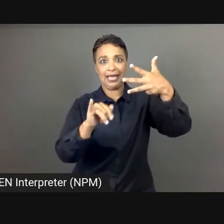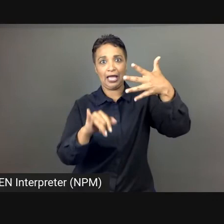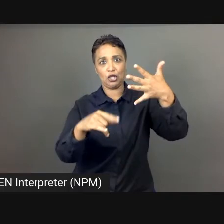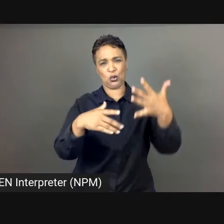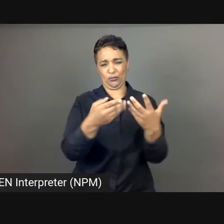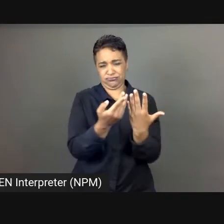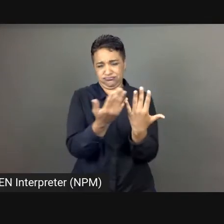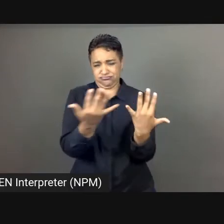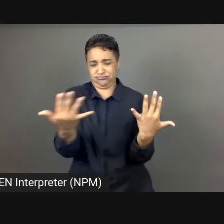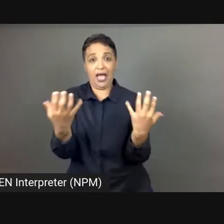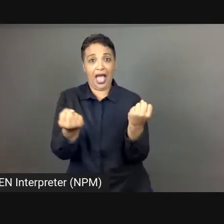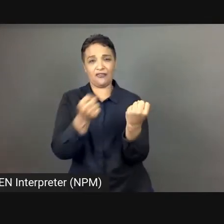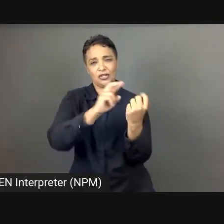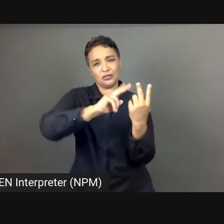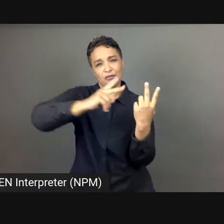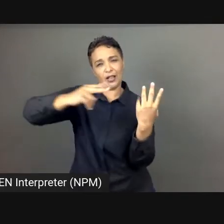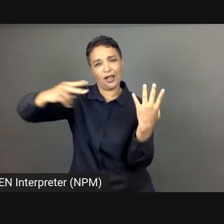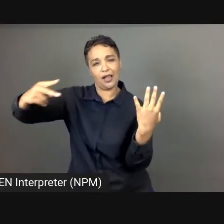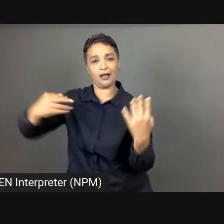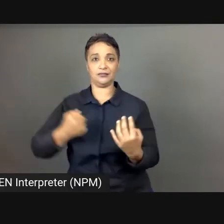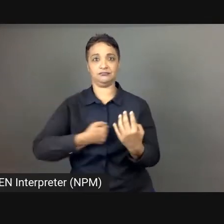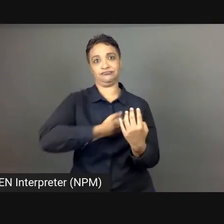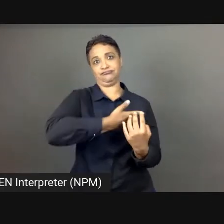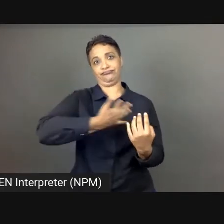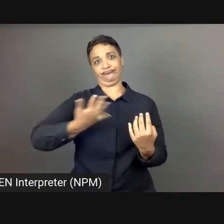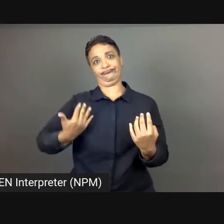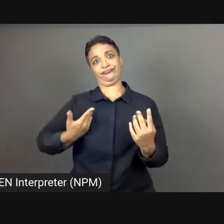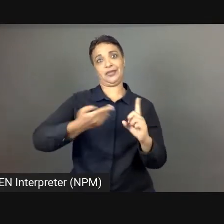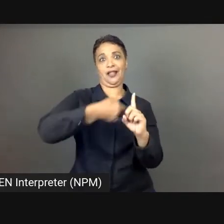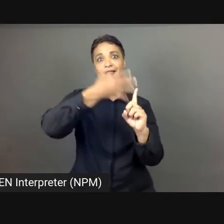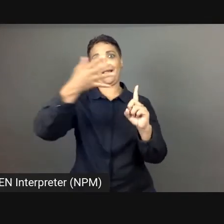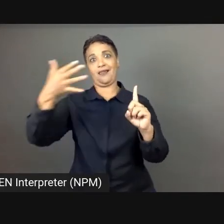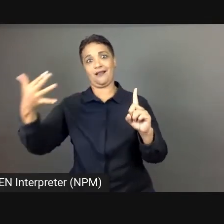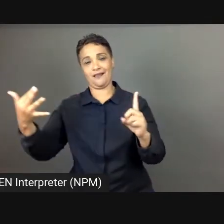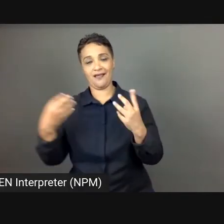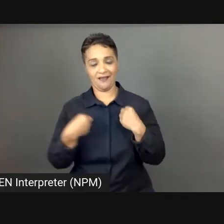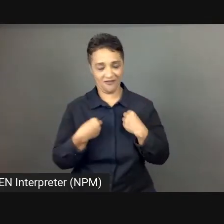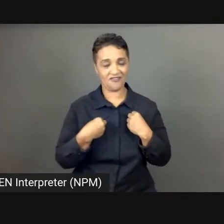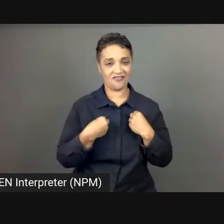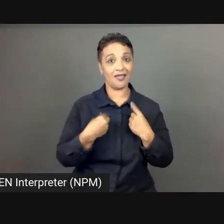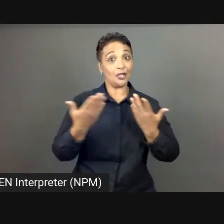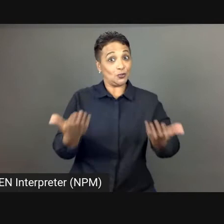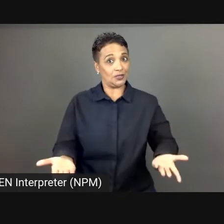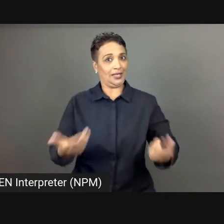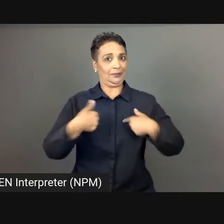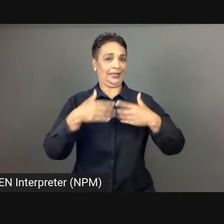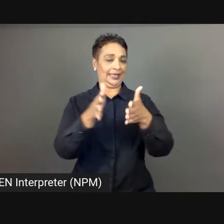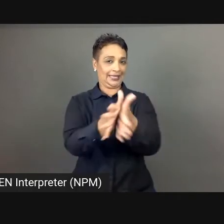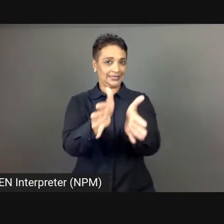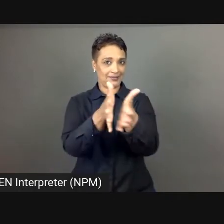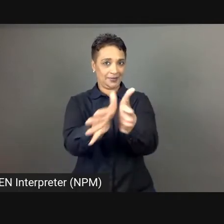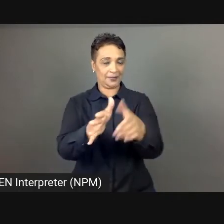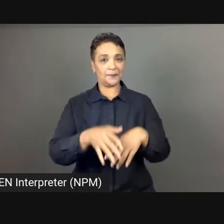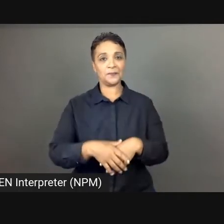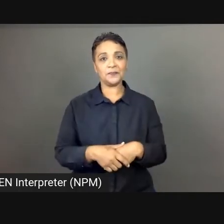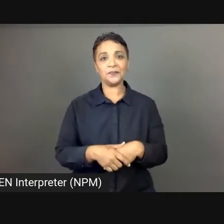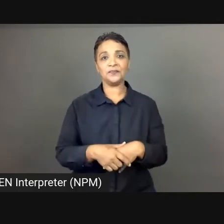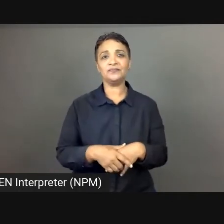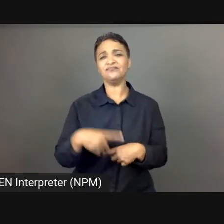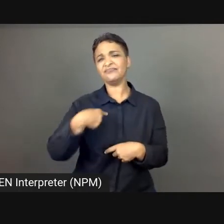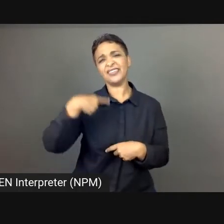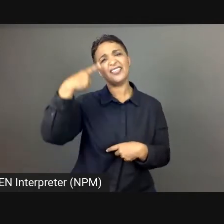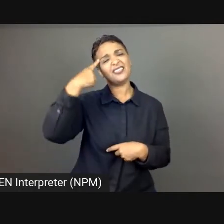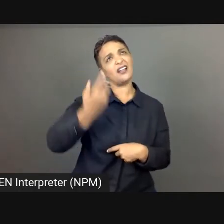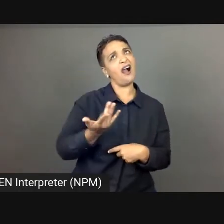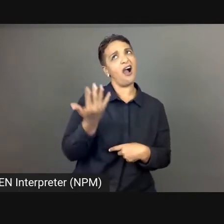there. John's already talked a bit about HIV today. I think there was a time in the